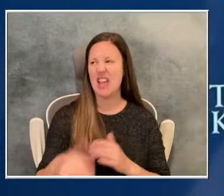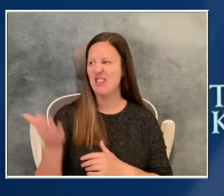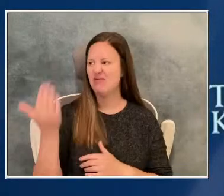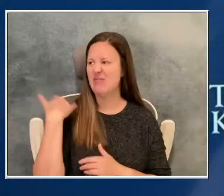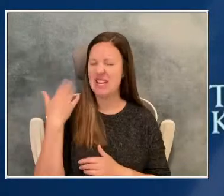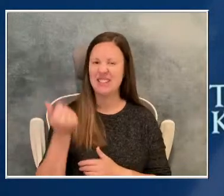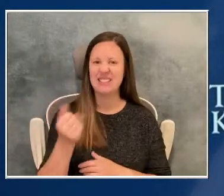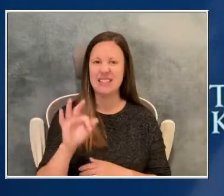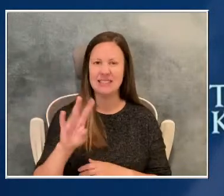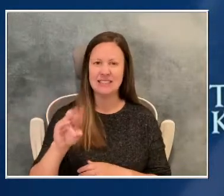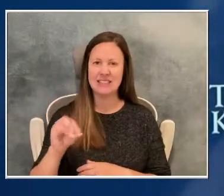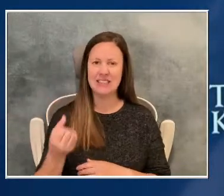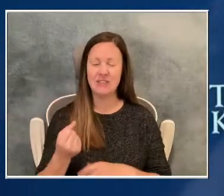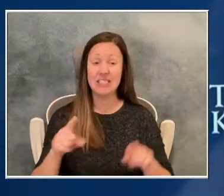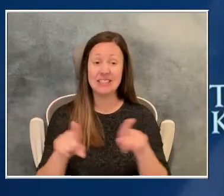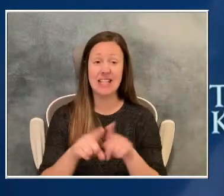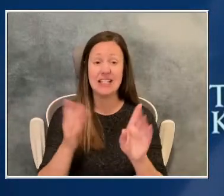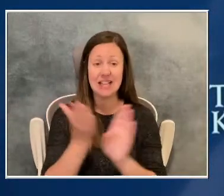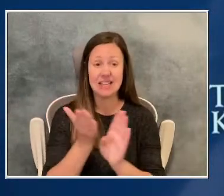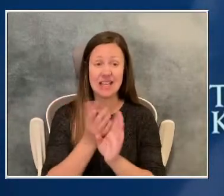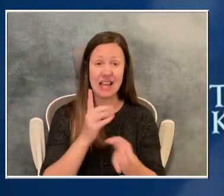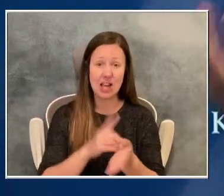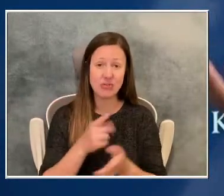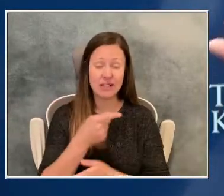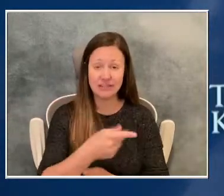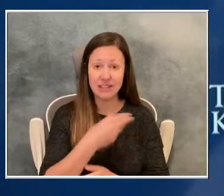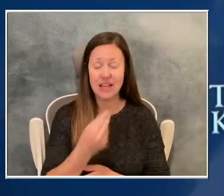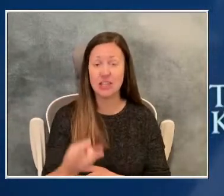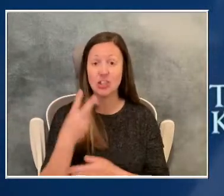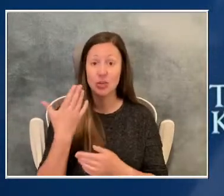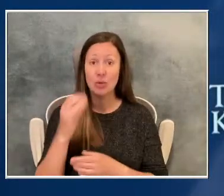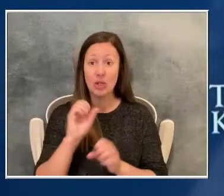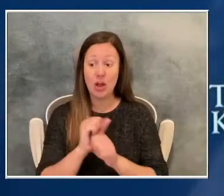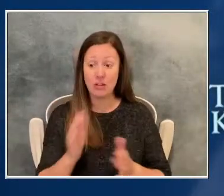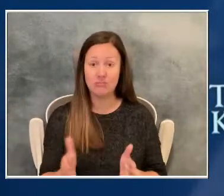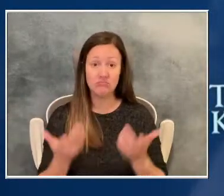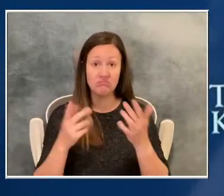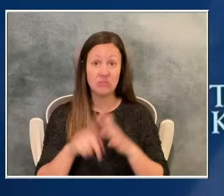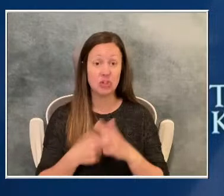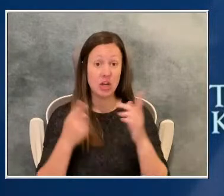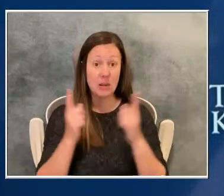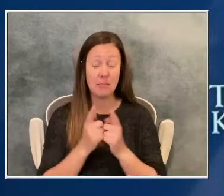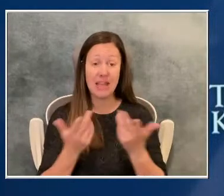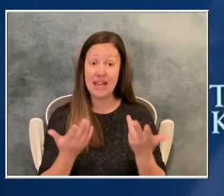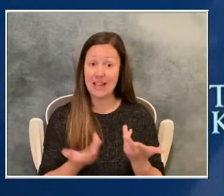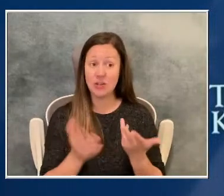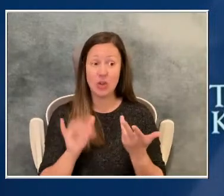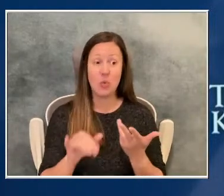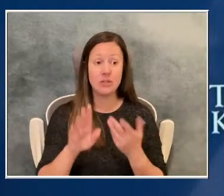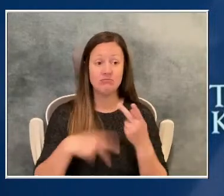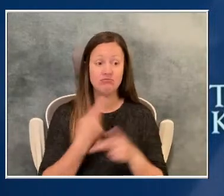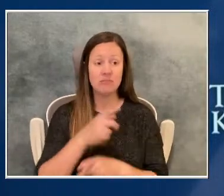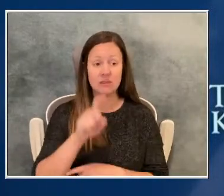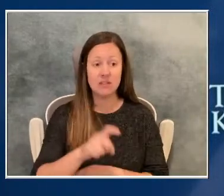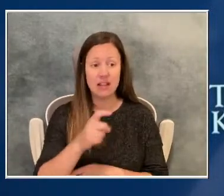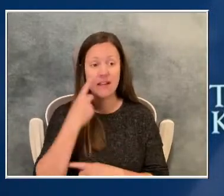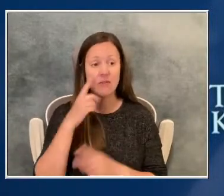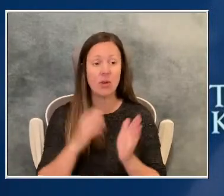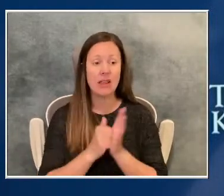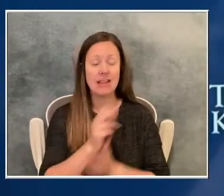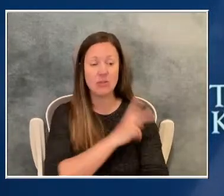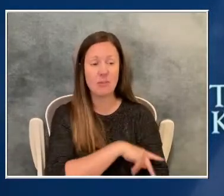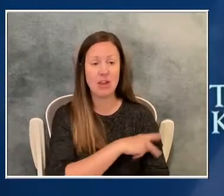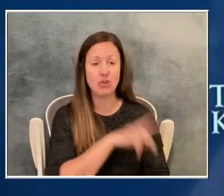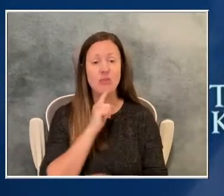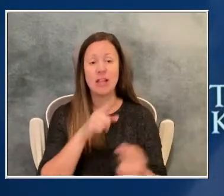as a psychiatrist, her and 2 colleagues started meeting these like psychosocial needs. They noticed that, you know, cancer patients really struggled with